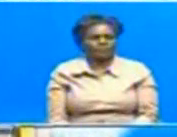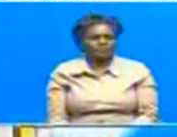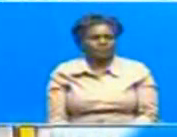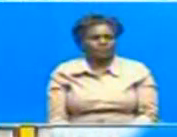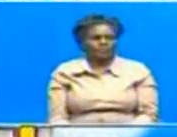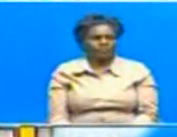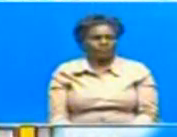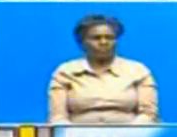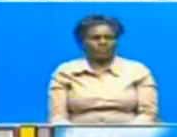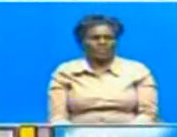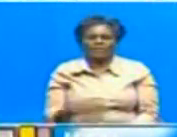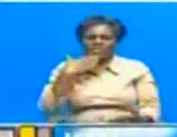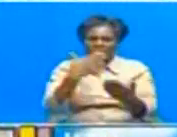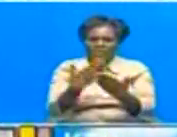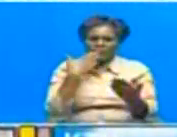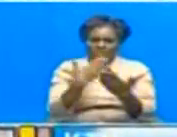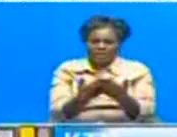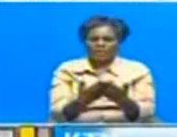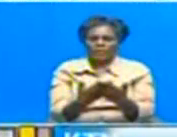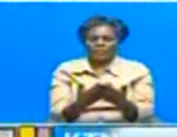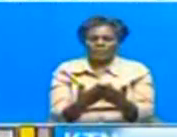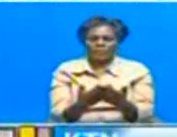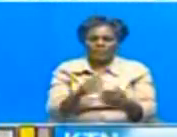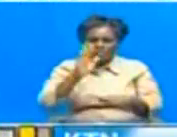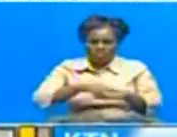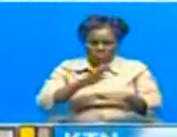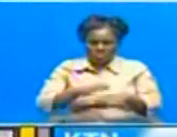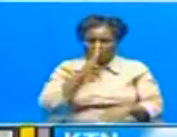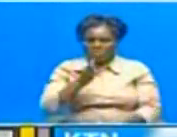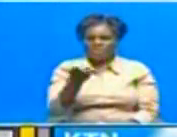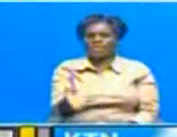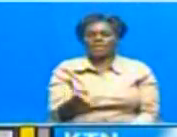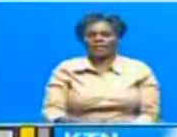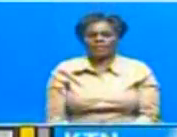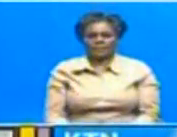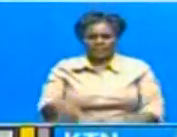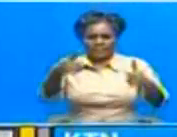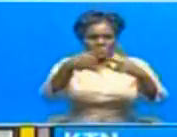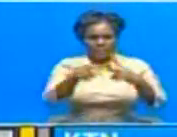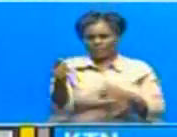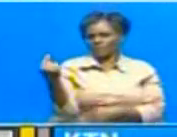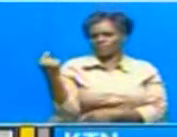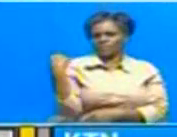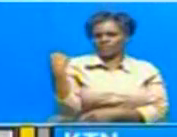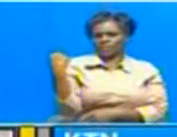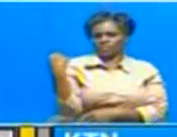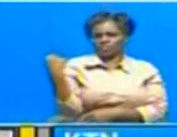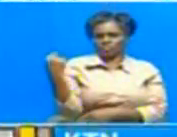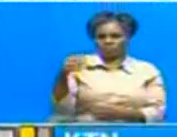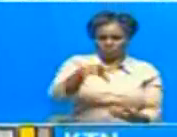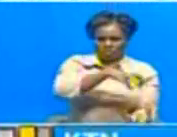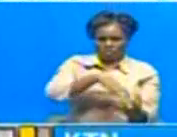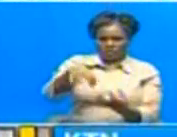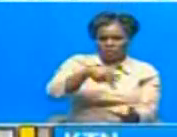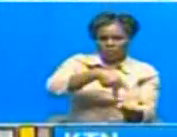So thank you, sir, for welcoming us to your house. It's good to be here. Yes. Let's begin with the recent controversy around the